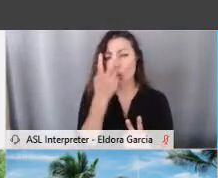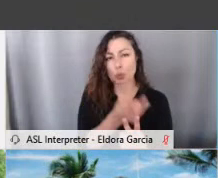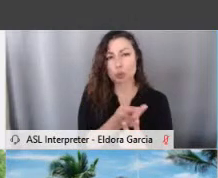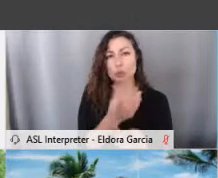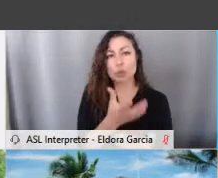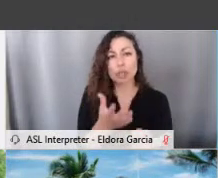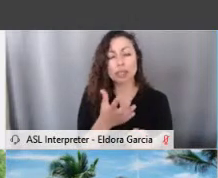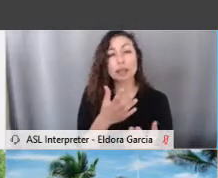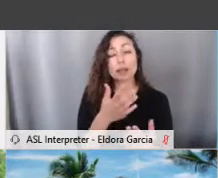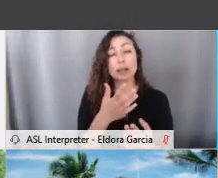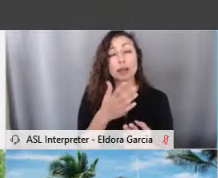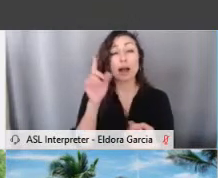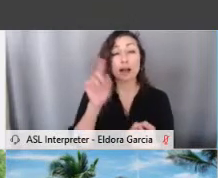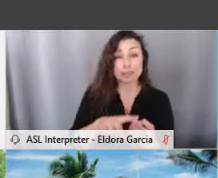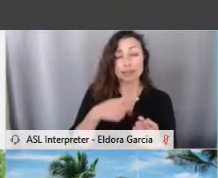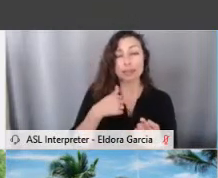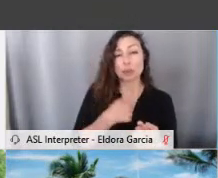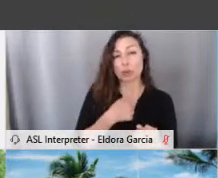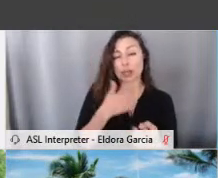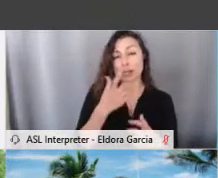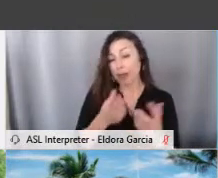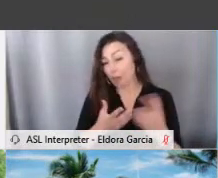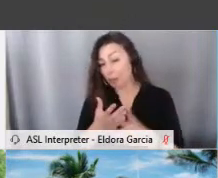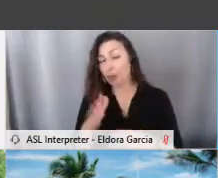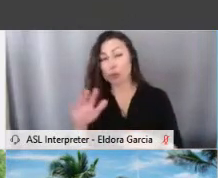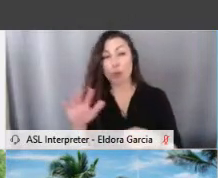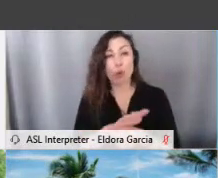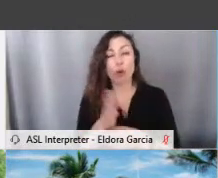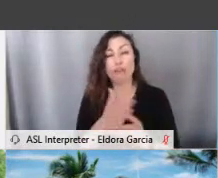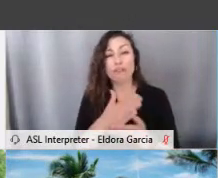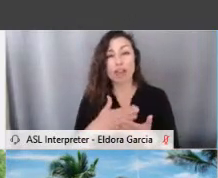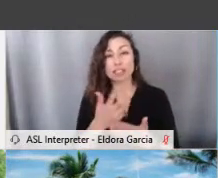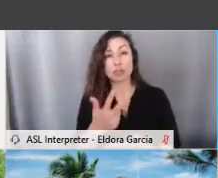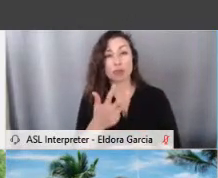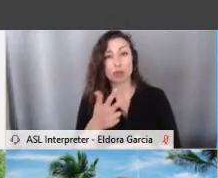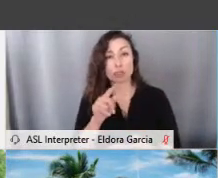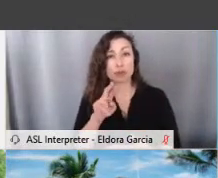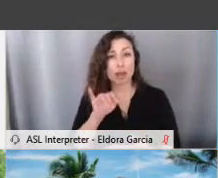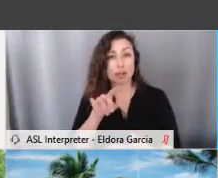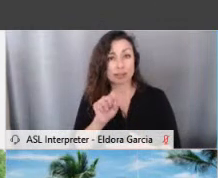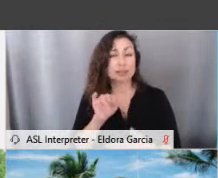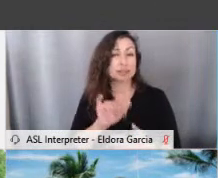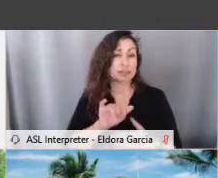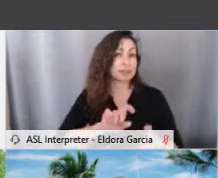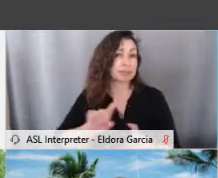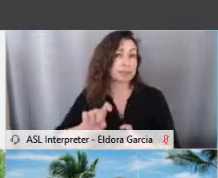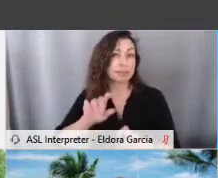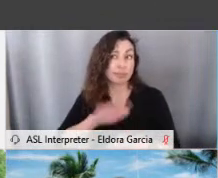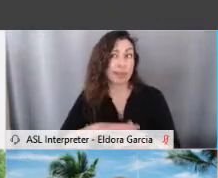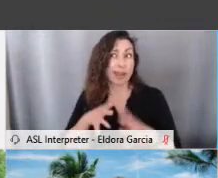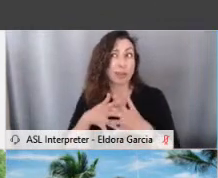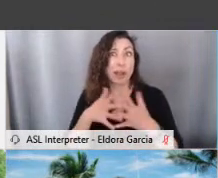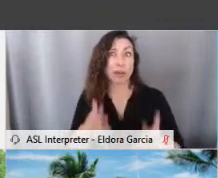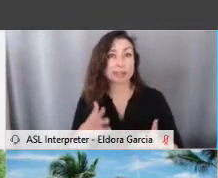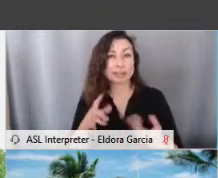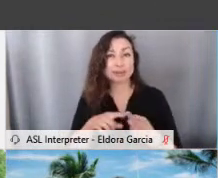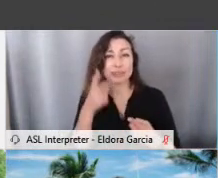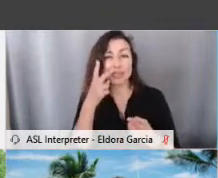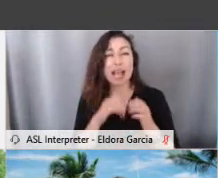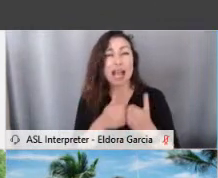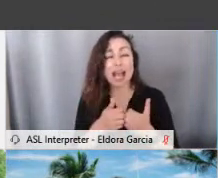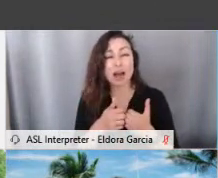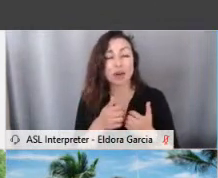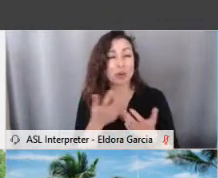till we get, hopefully, all the way through the phase 3 trials that are testing this on Americans to see what kind